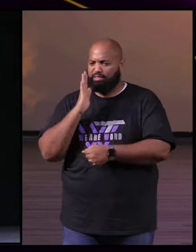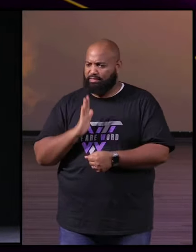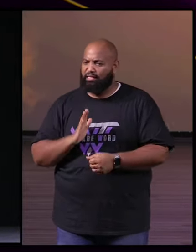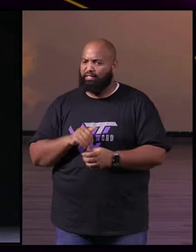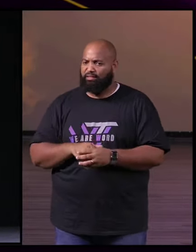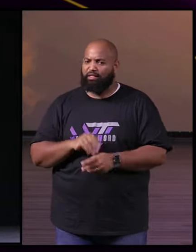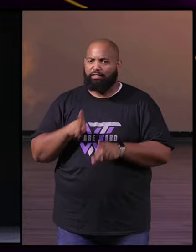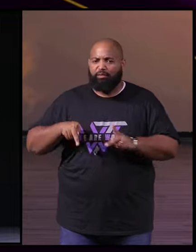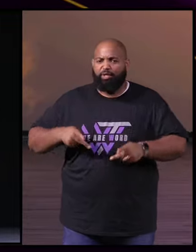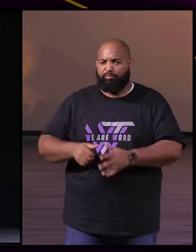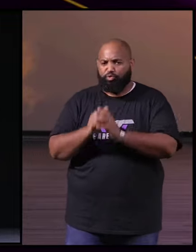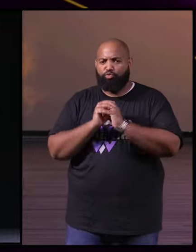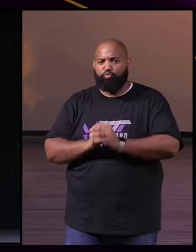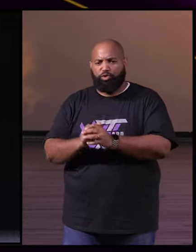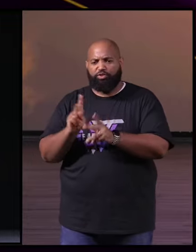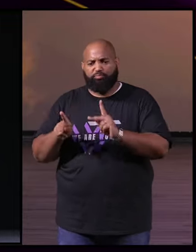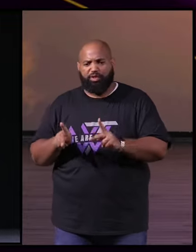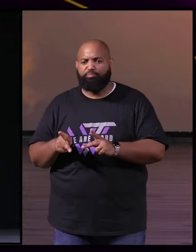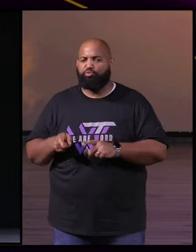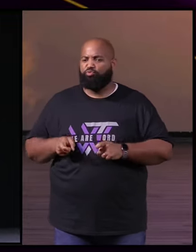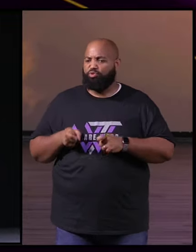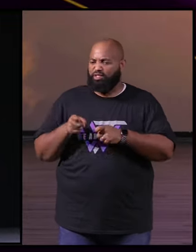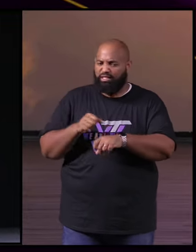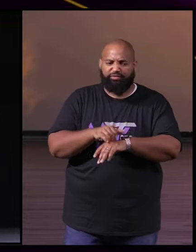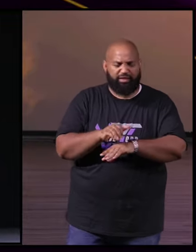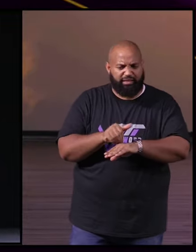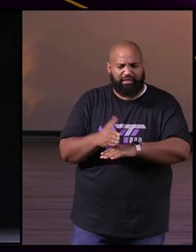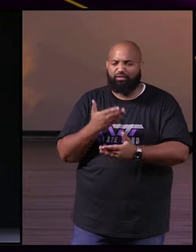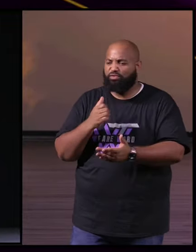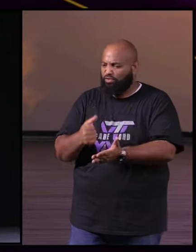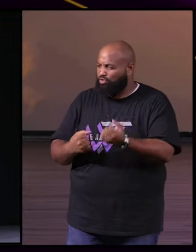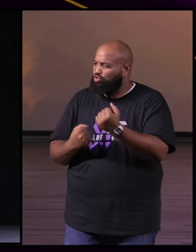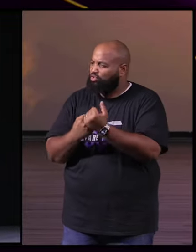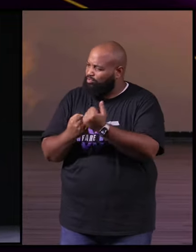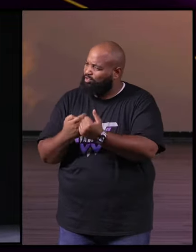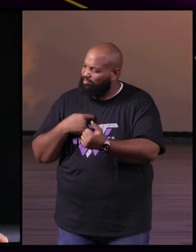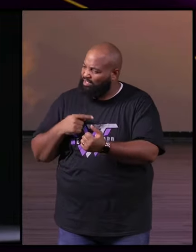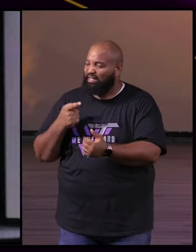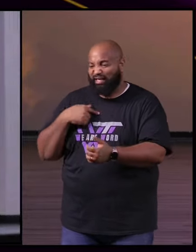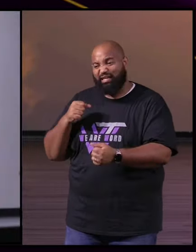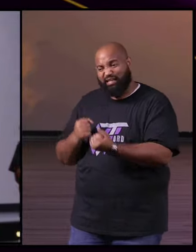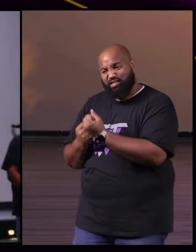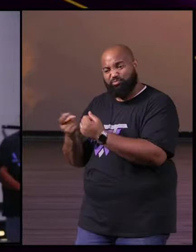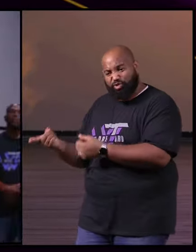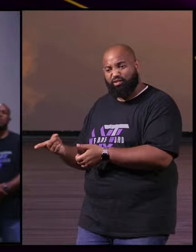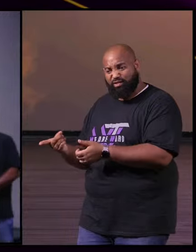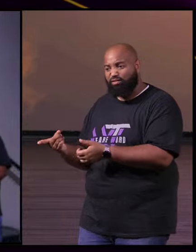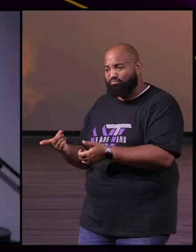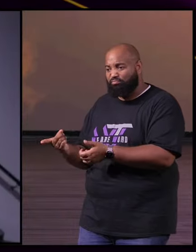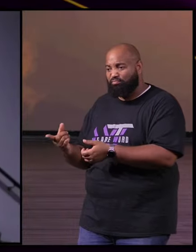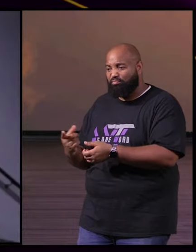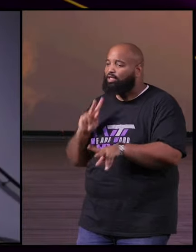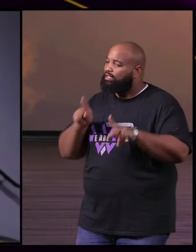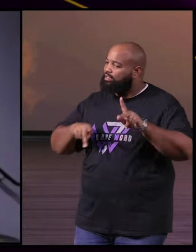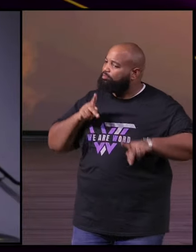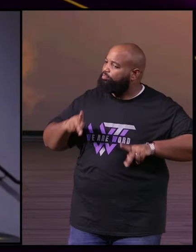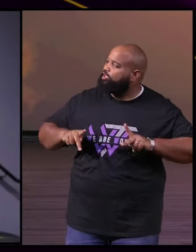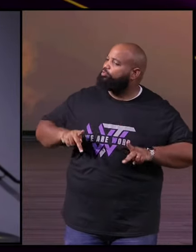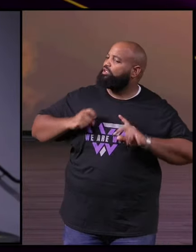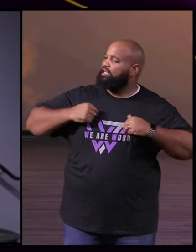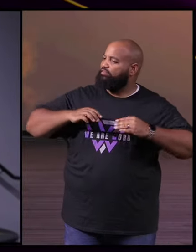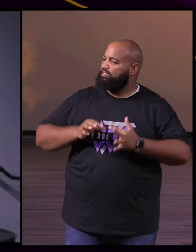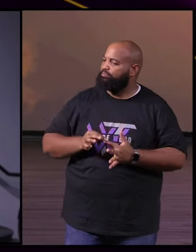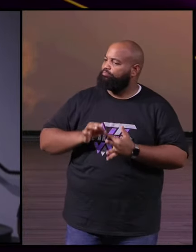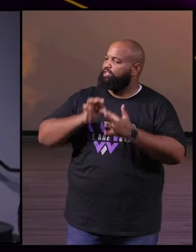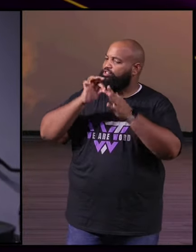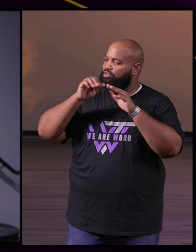people who worship, people that can give counsel, people that I can support in my ministry and they can support in my ministry, people that have gifts that